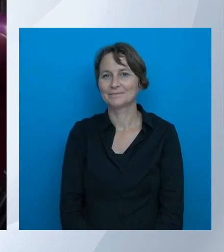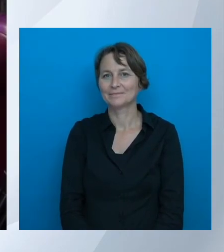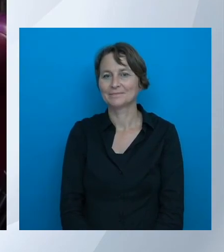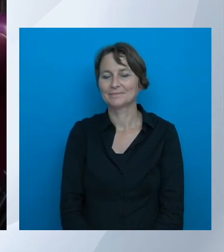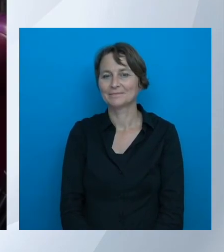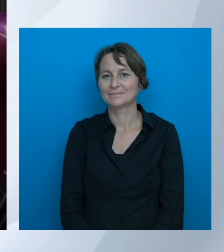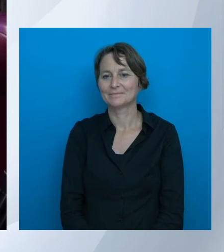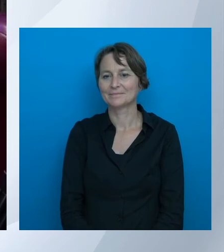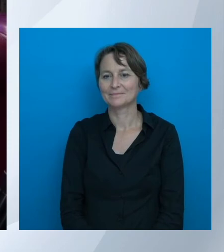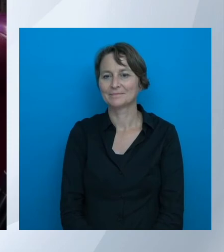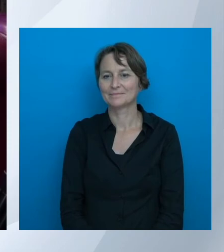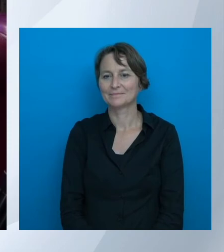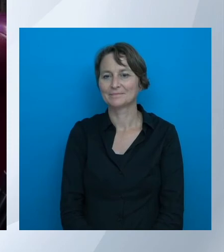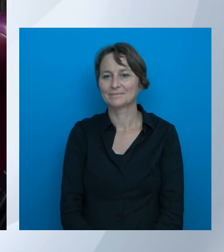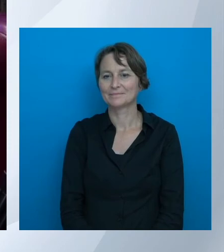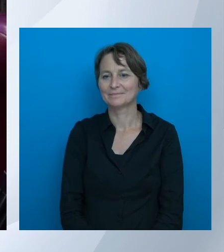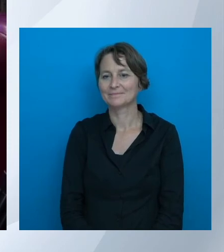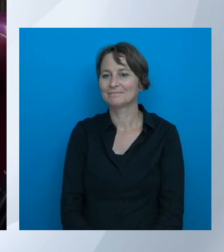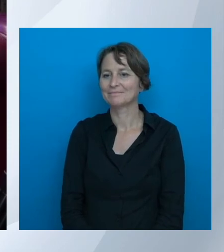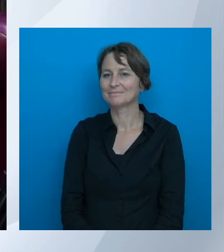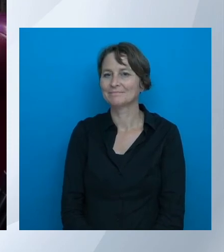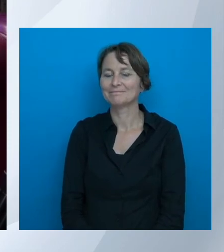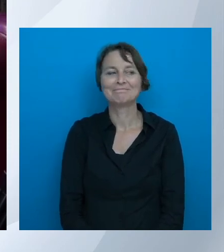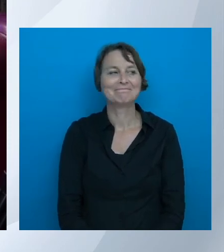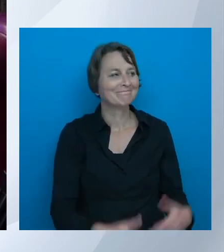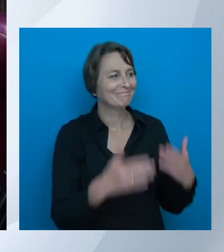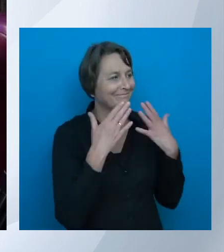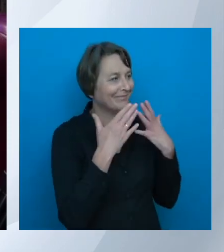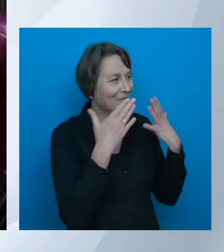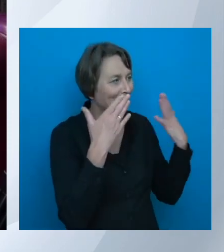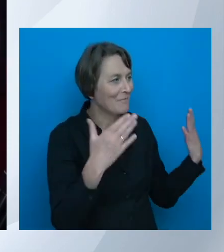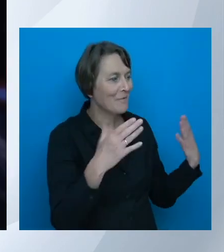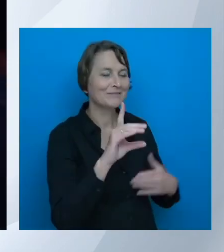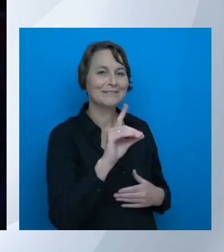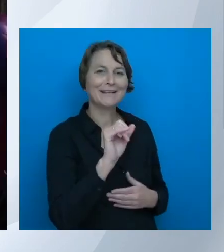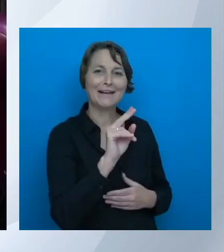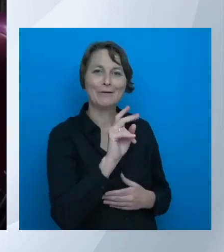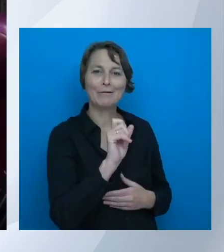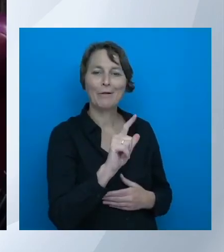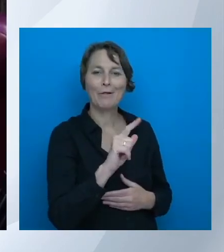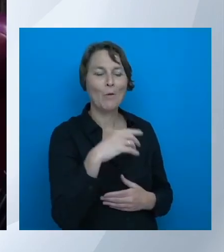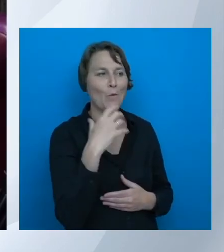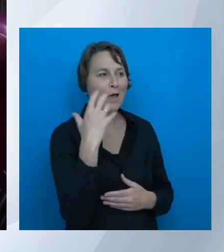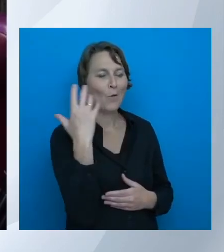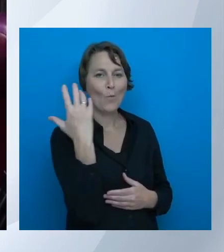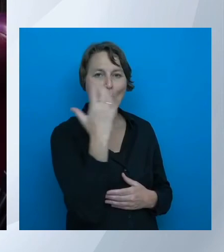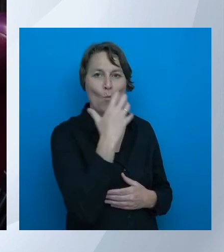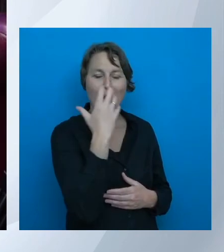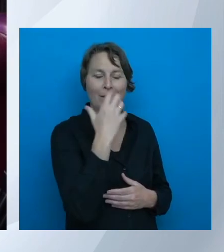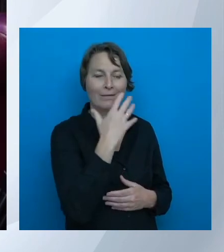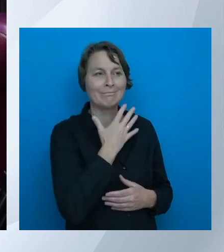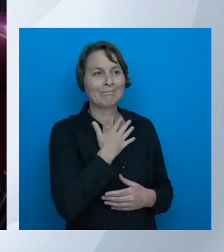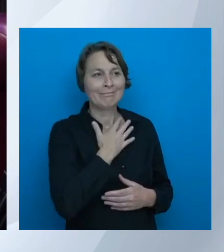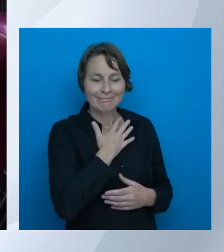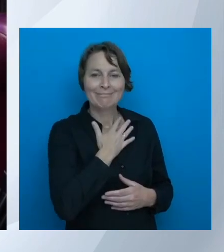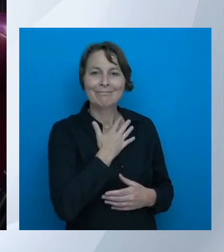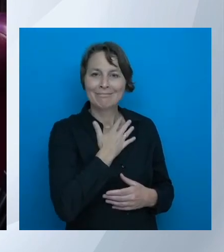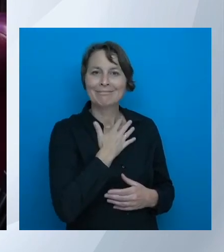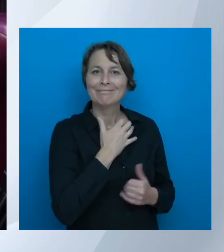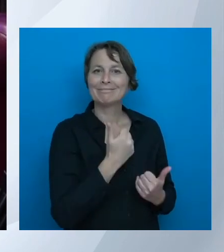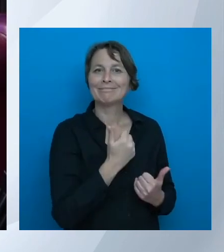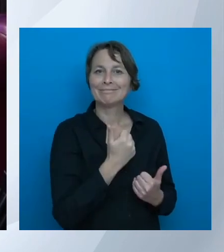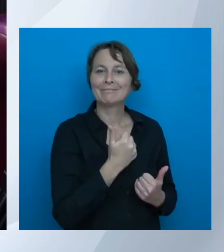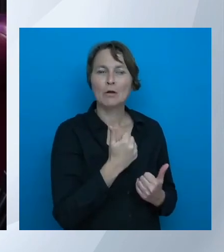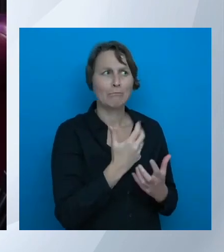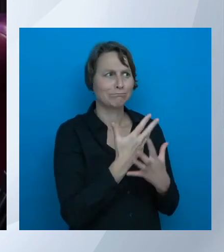So thank you very much, Daniel. That was like, wow, that was just a lot of